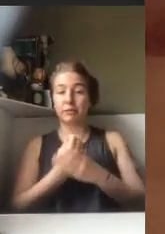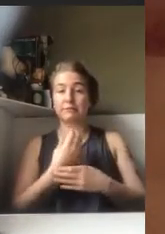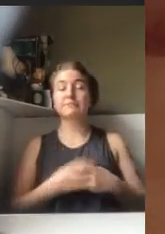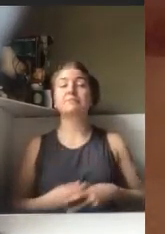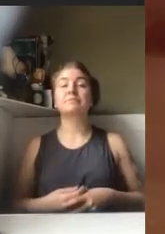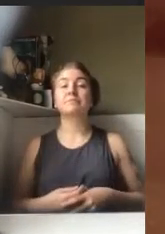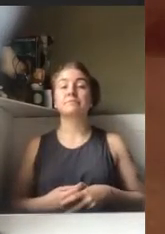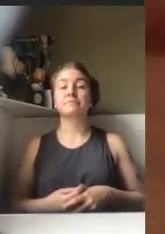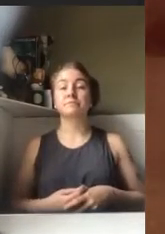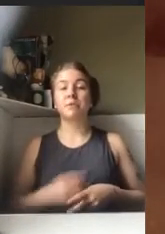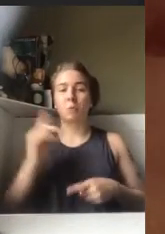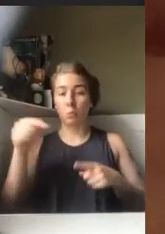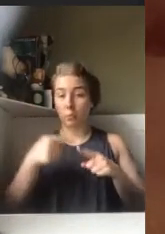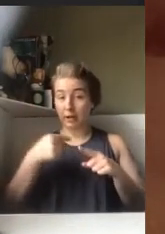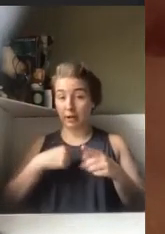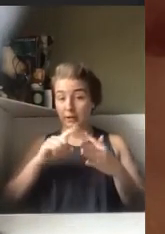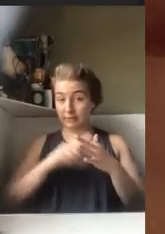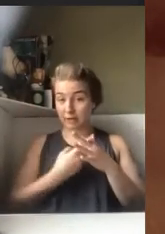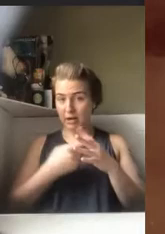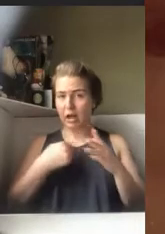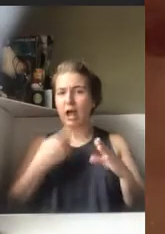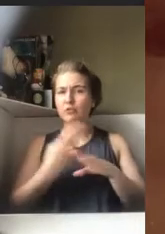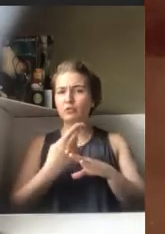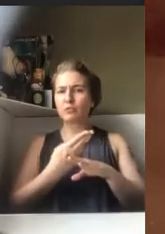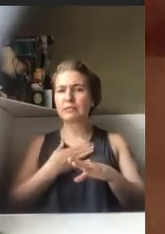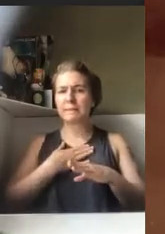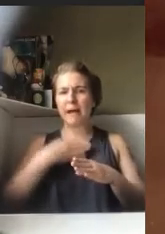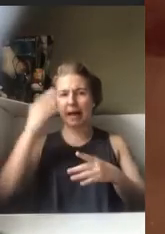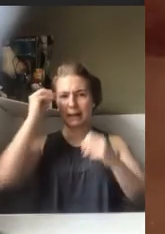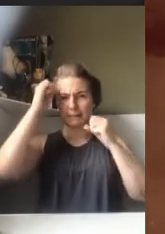use my imagination to decide what I want in my picture.